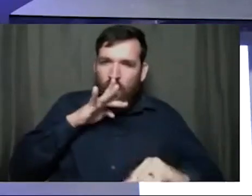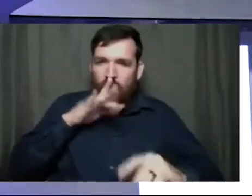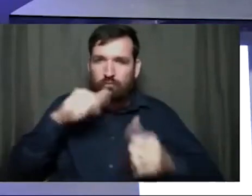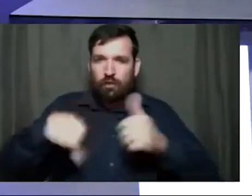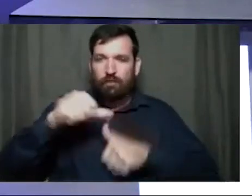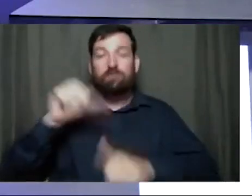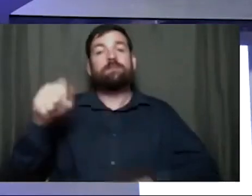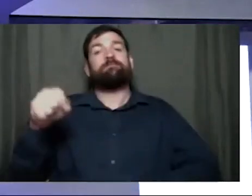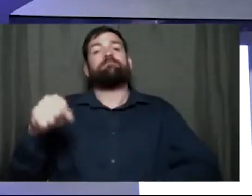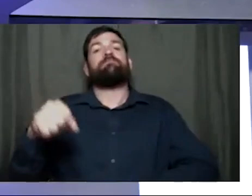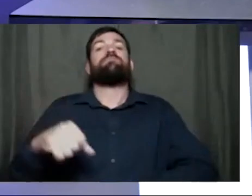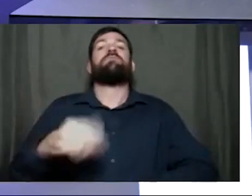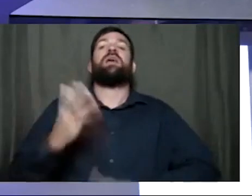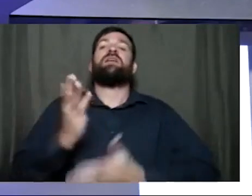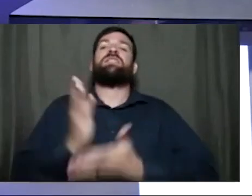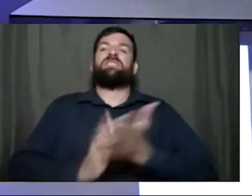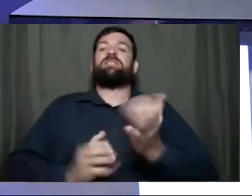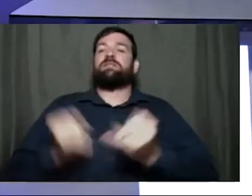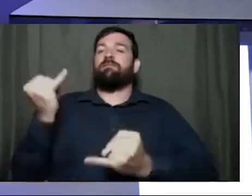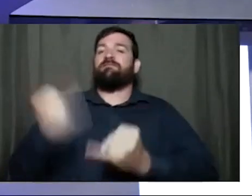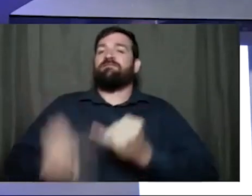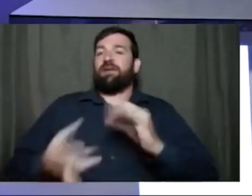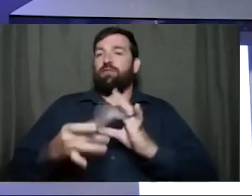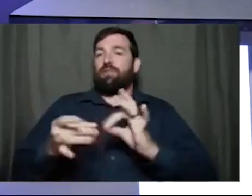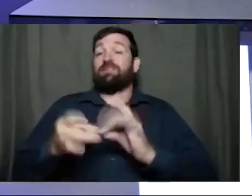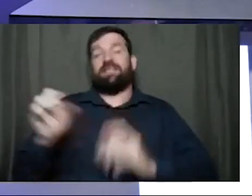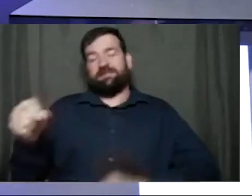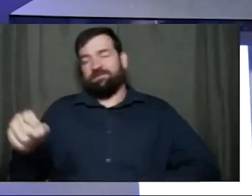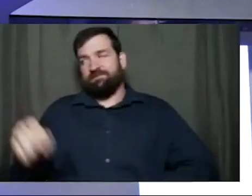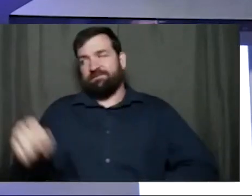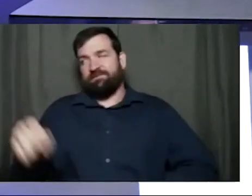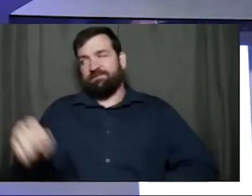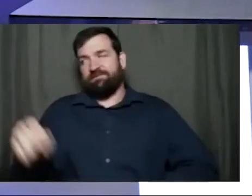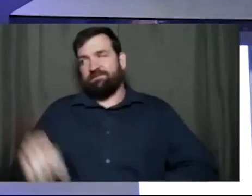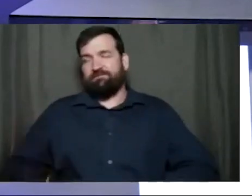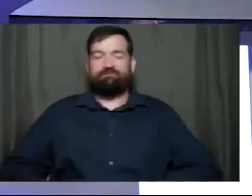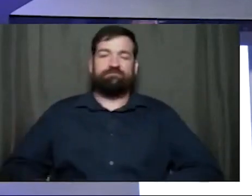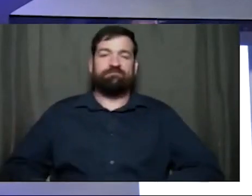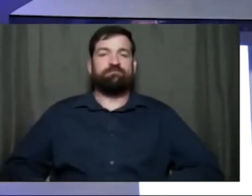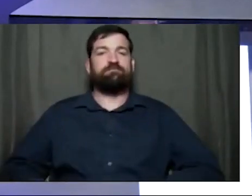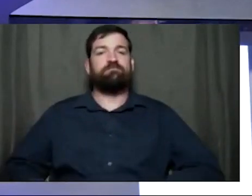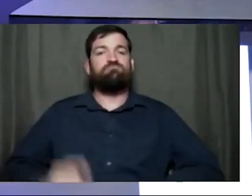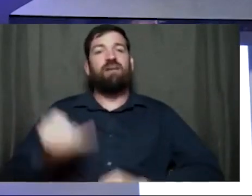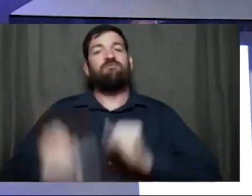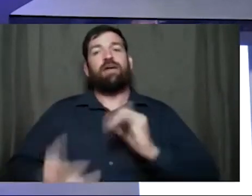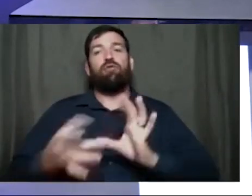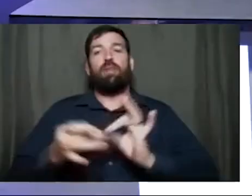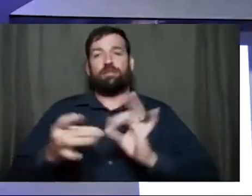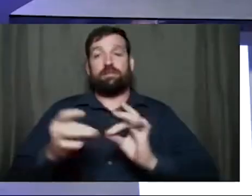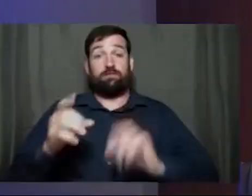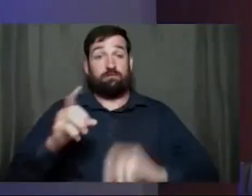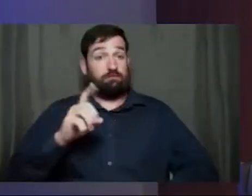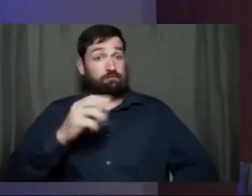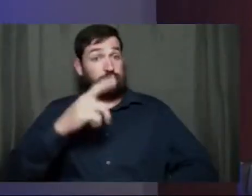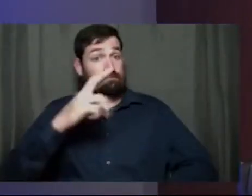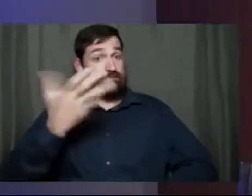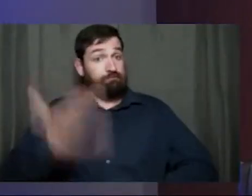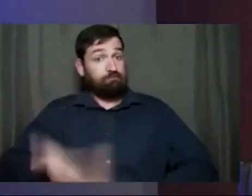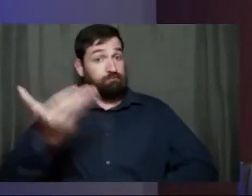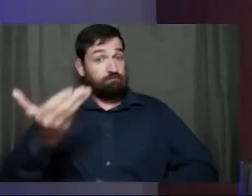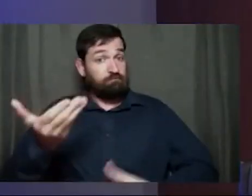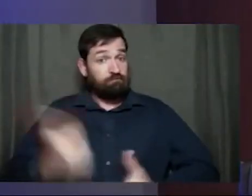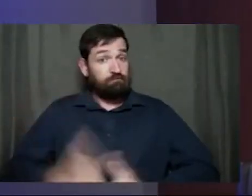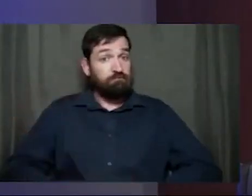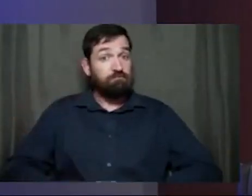let's do some final. The close talking, yeah. So let's get some final thoughts. Dr. Schmidtke, I'll let you kind of kick us off, head us into the